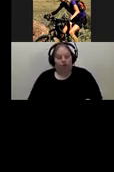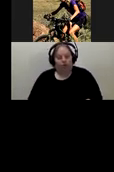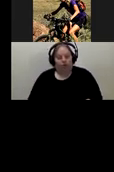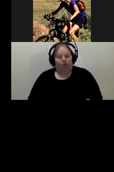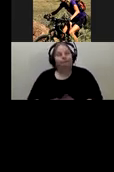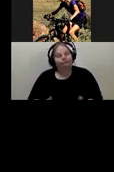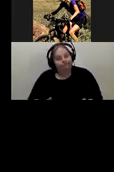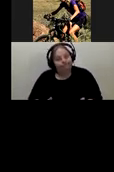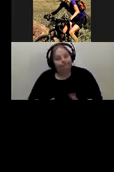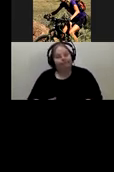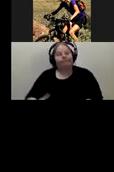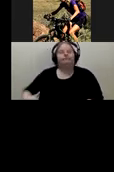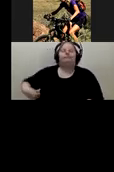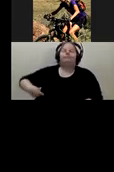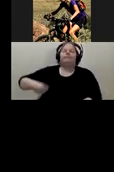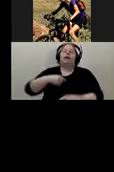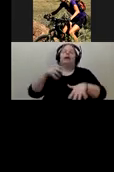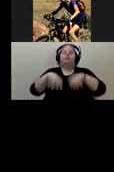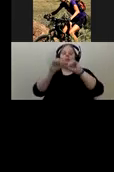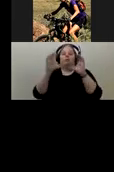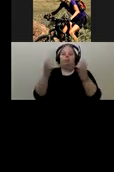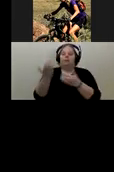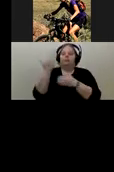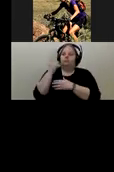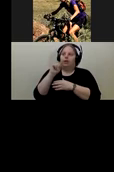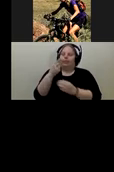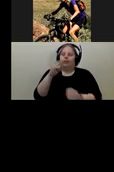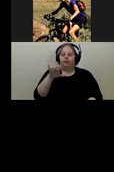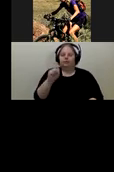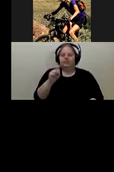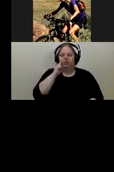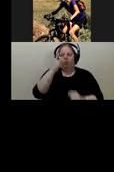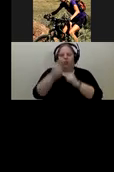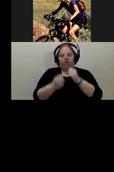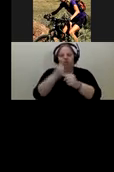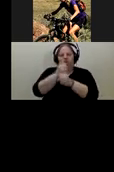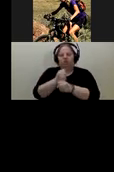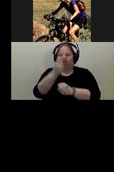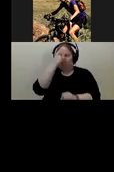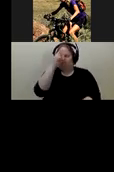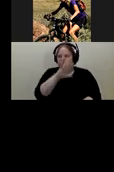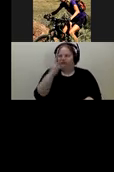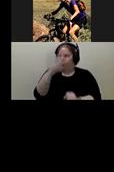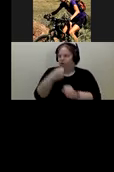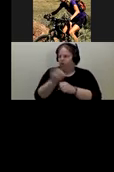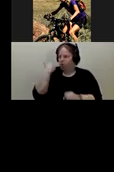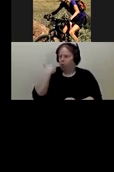Now, I took an ethics class for about a year, I think it was 4 years ago,